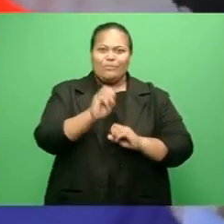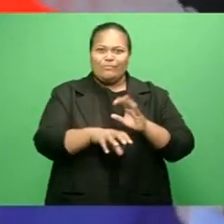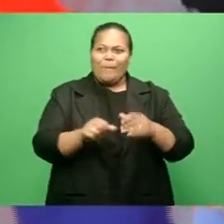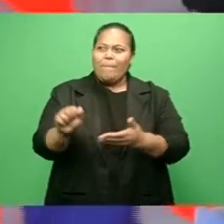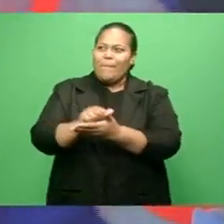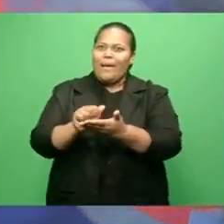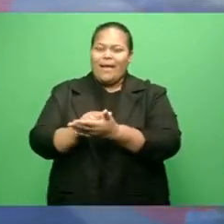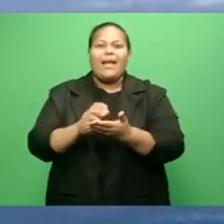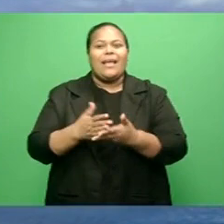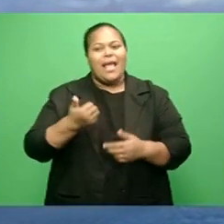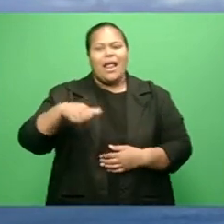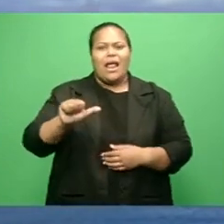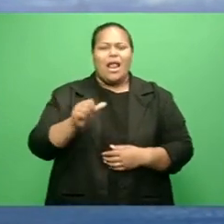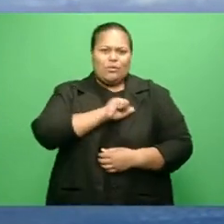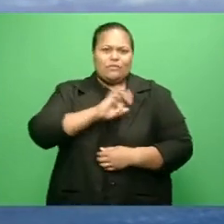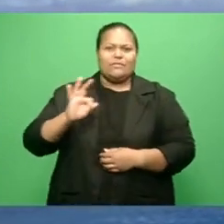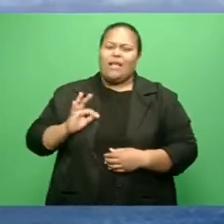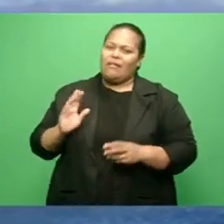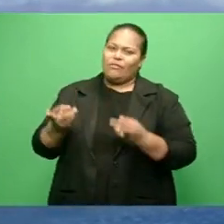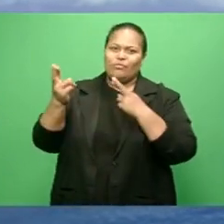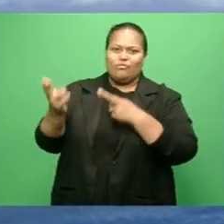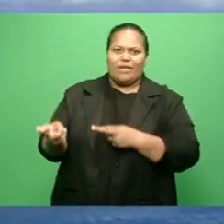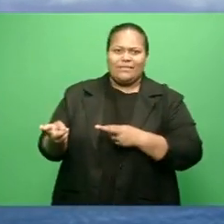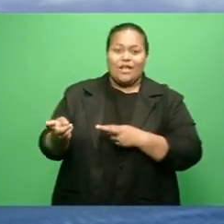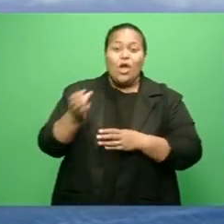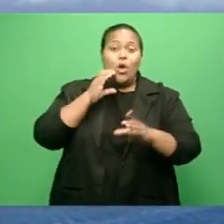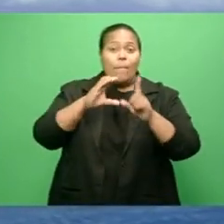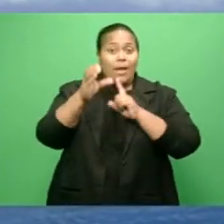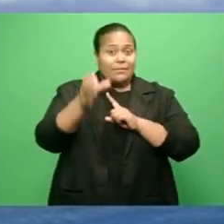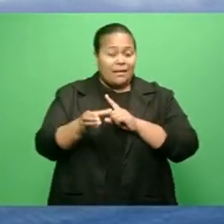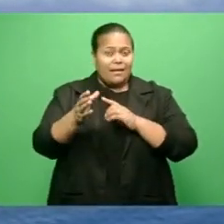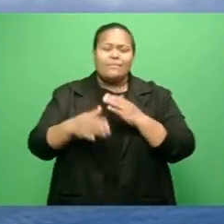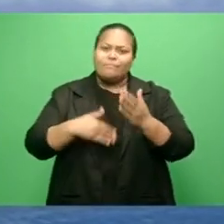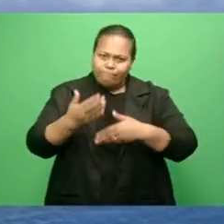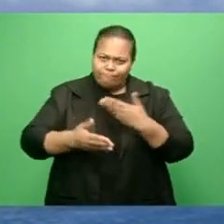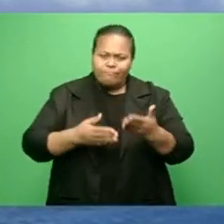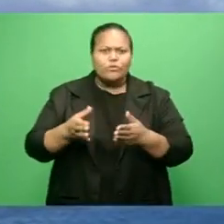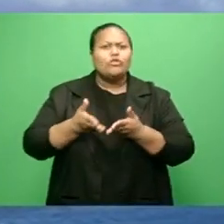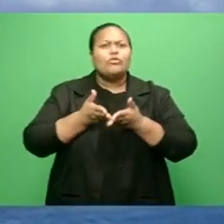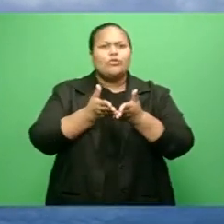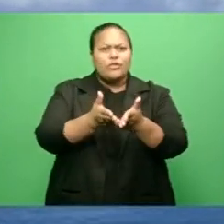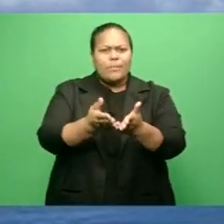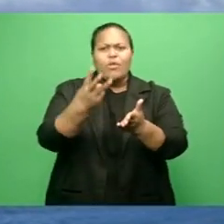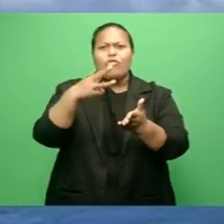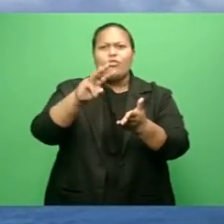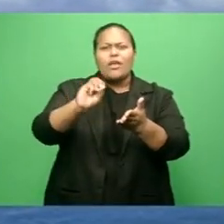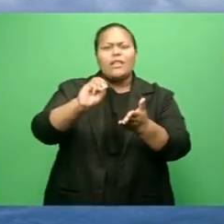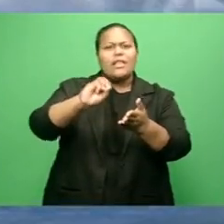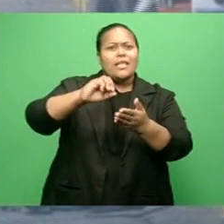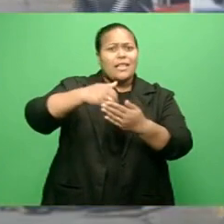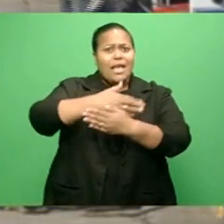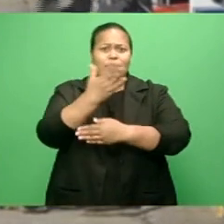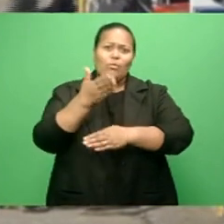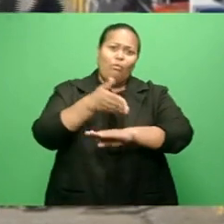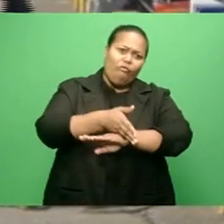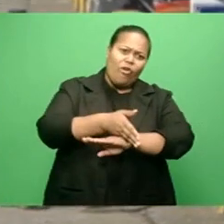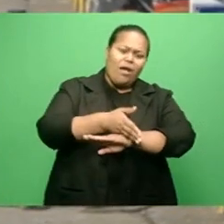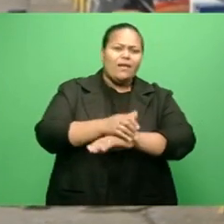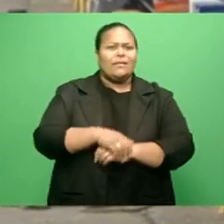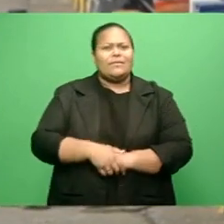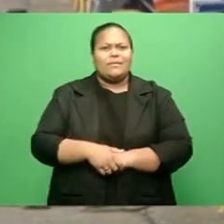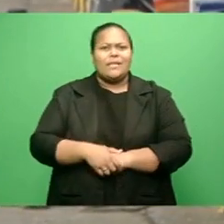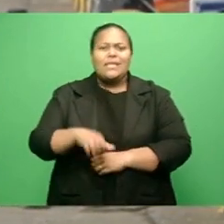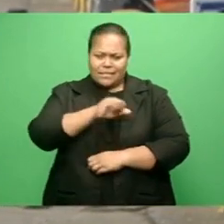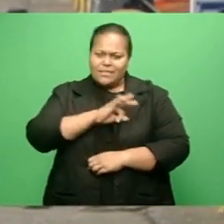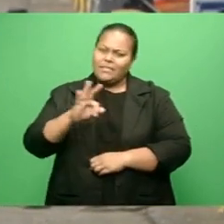a chance to rest. Commander Constantine says the ship has been at sea for over 30 days and all crew members have undergone